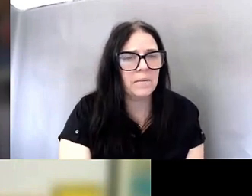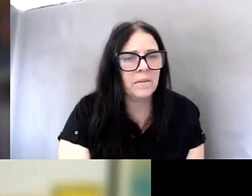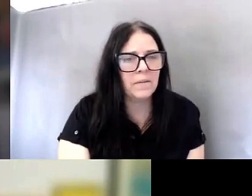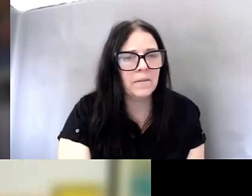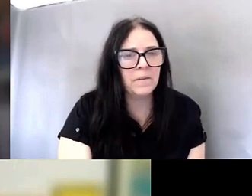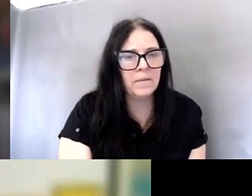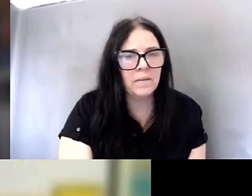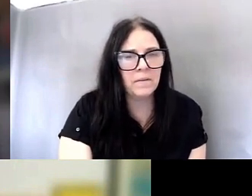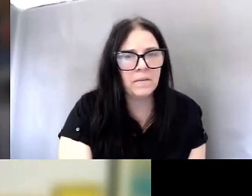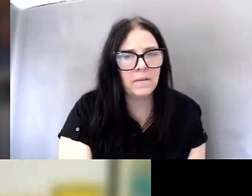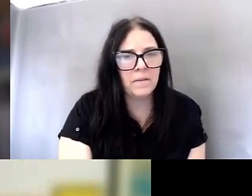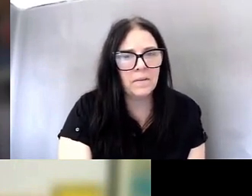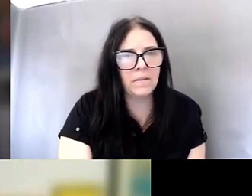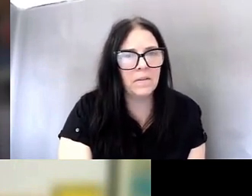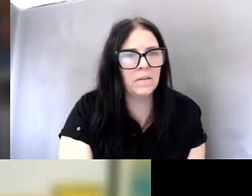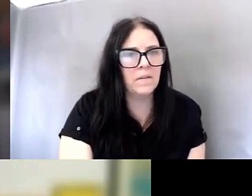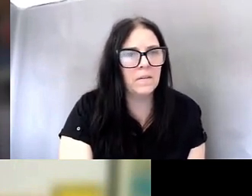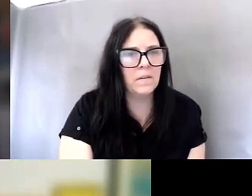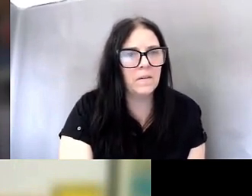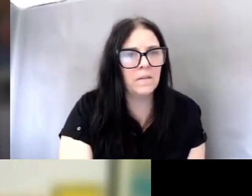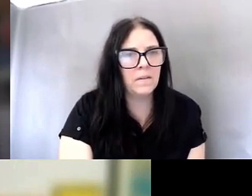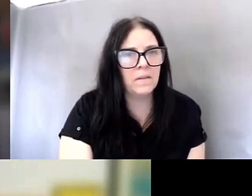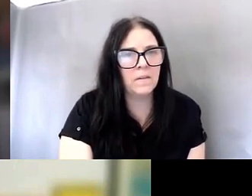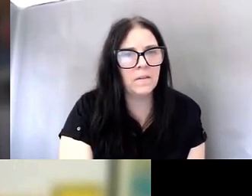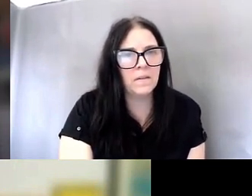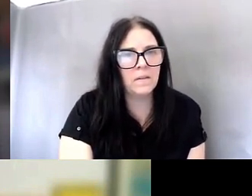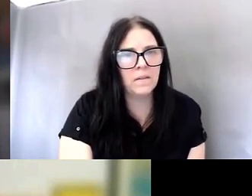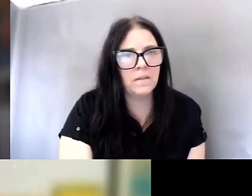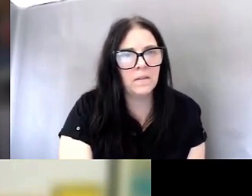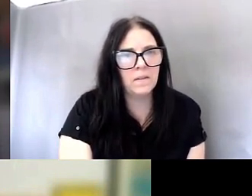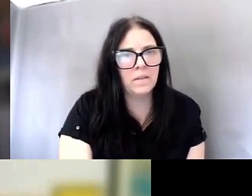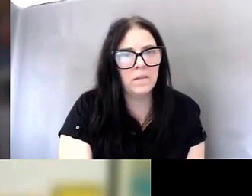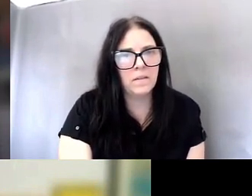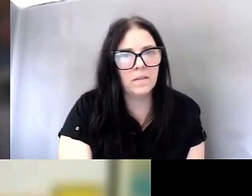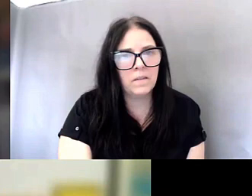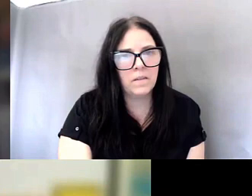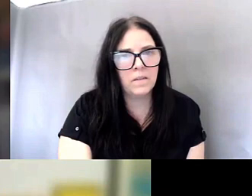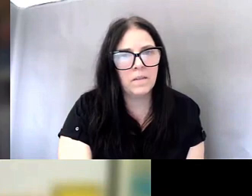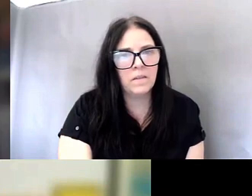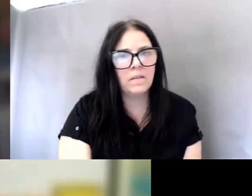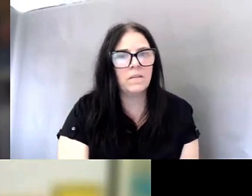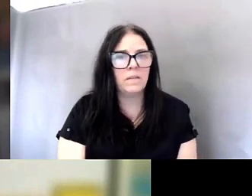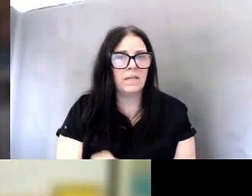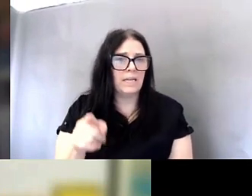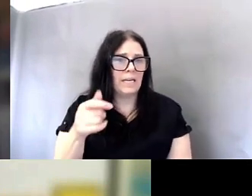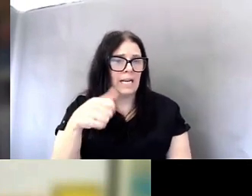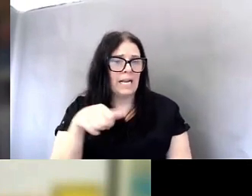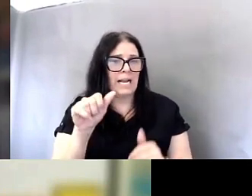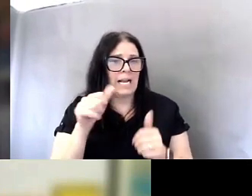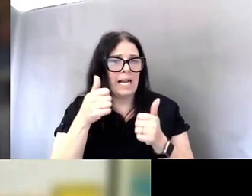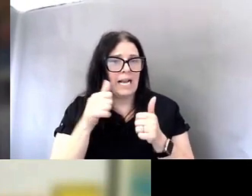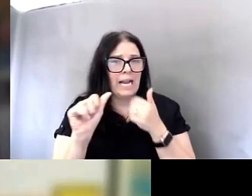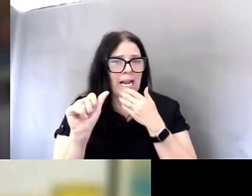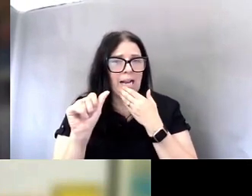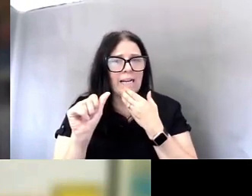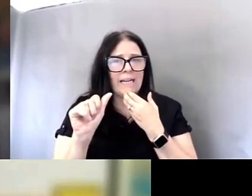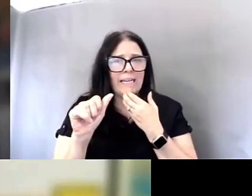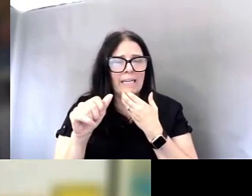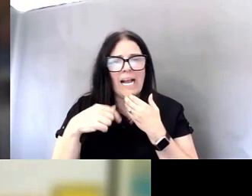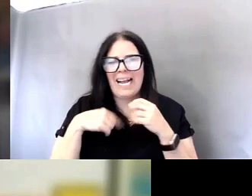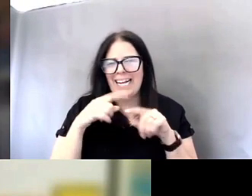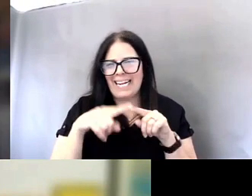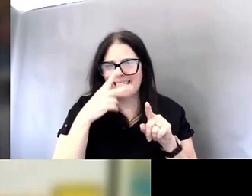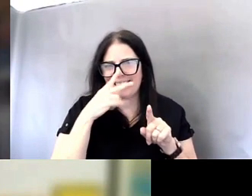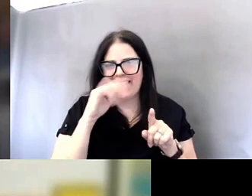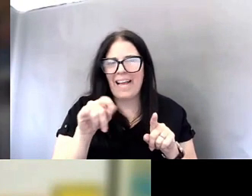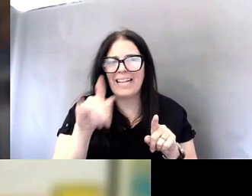And is there a title there that anyone, I can't quite see, but some of these